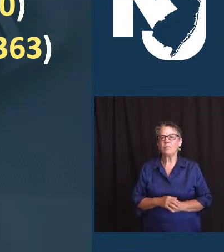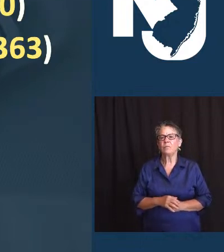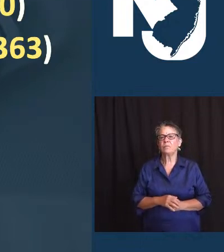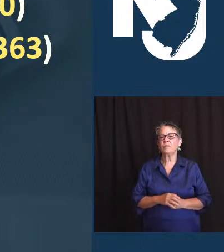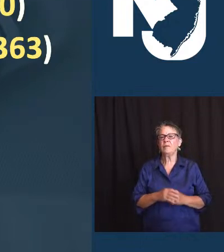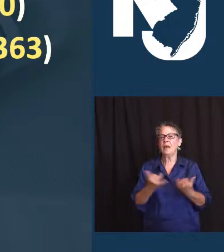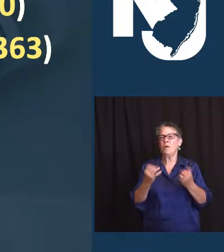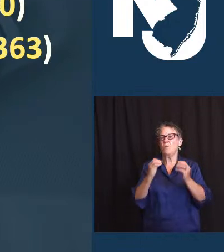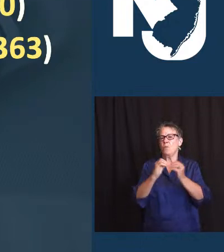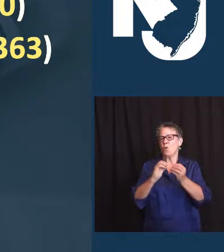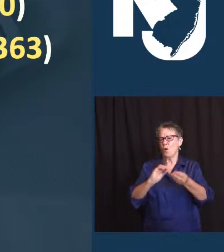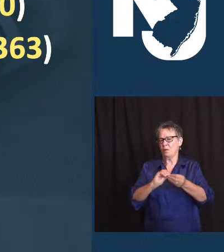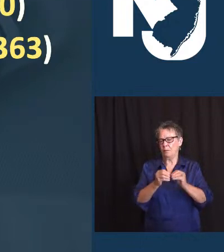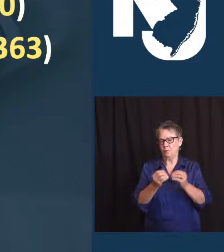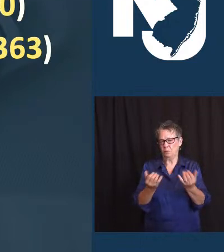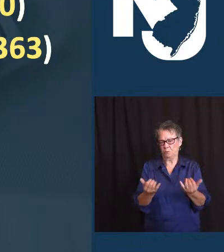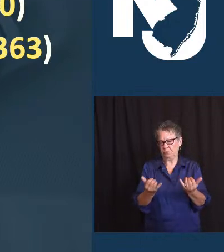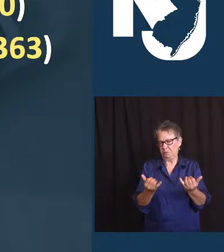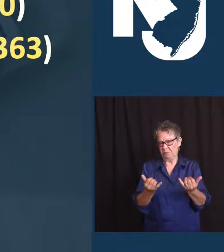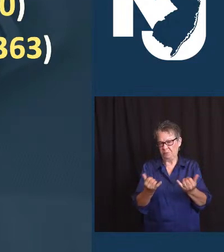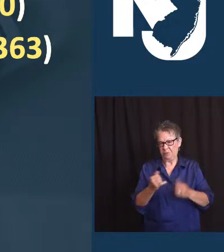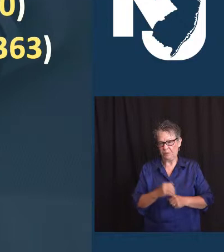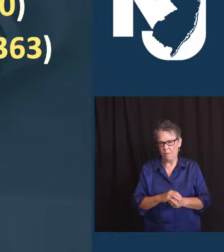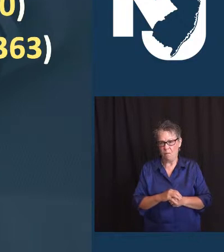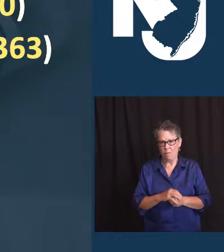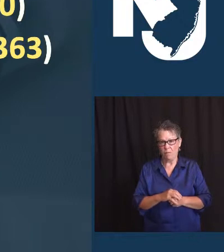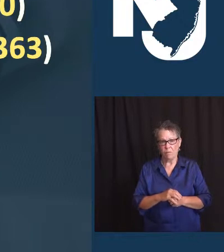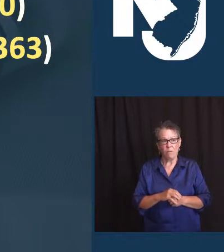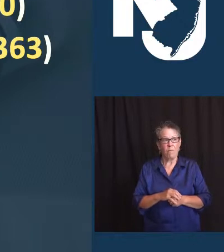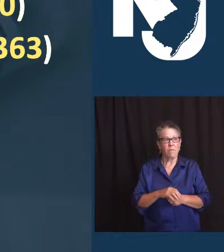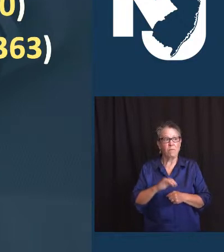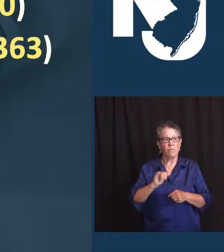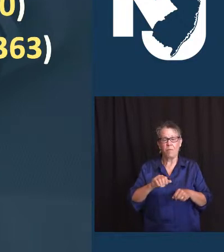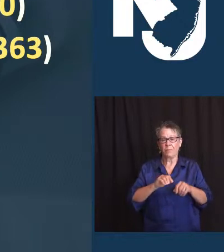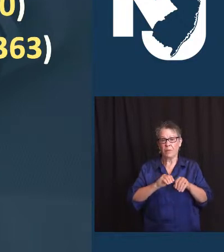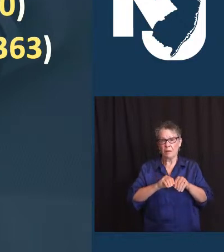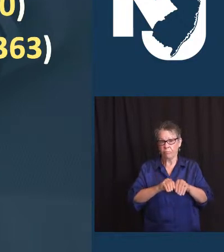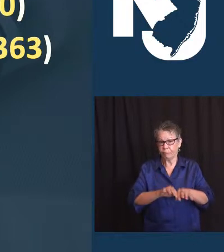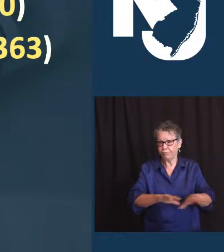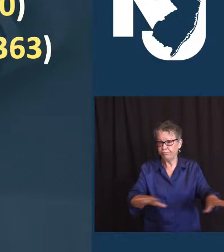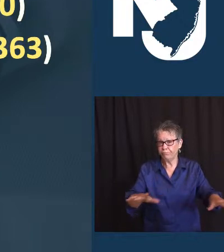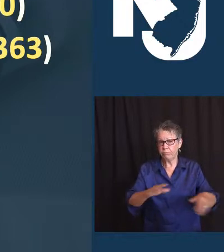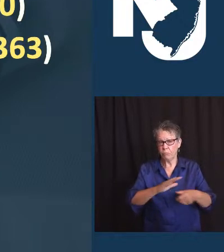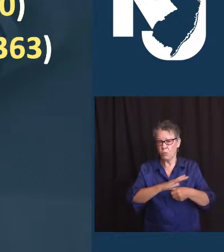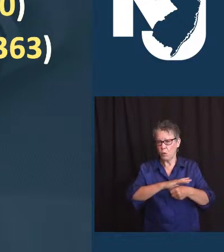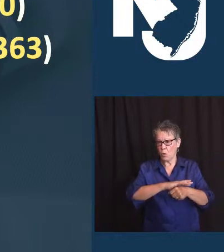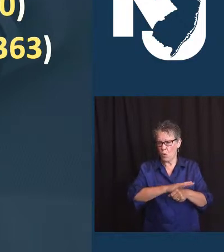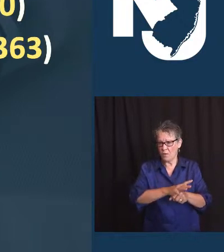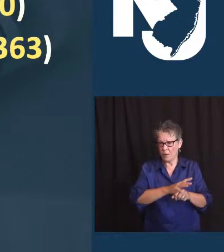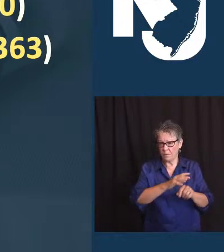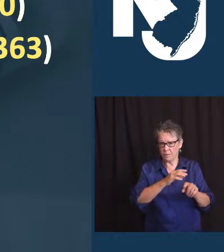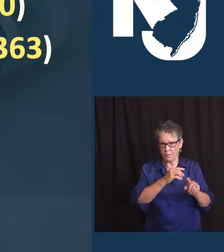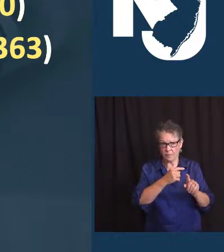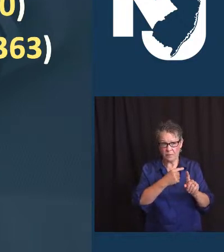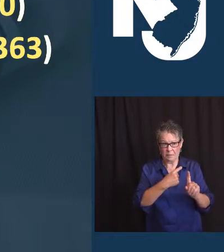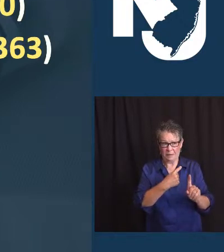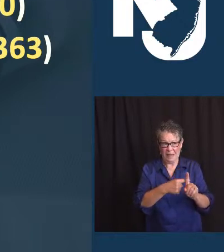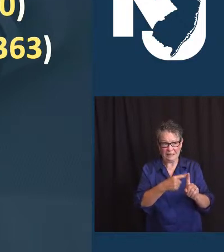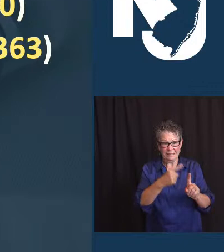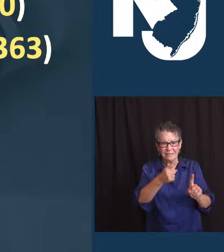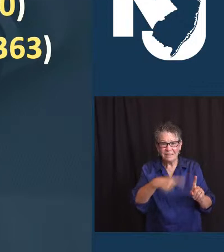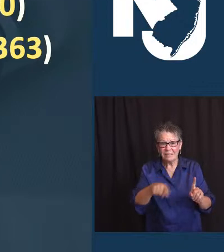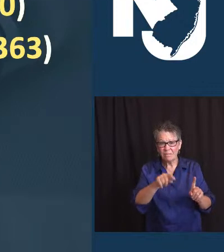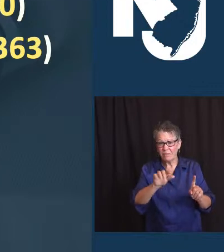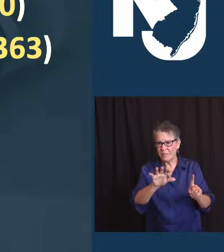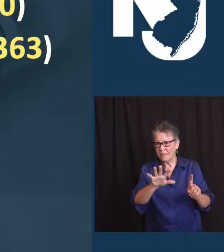the spread of the coronavirus among the unvaccinated is increasing, and we are seeing the same upticks in our numbers due to the